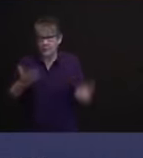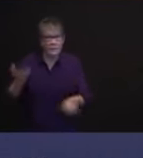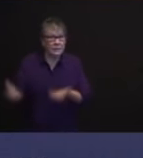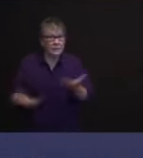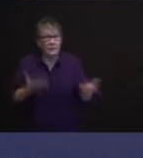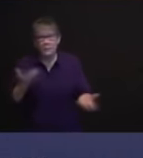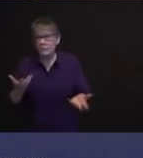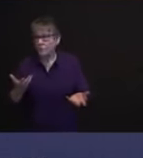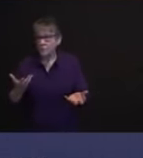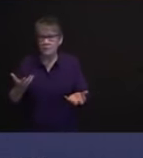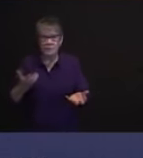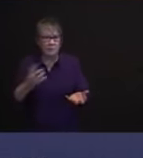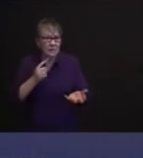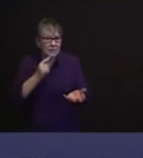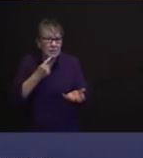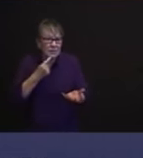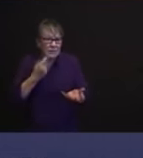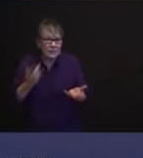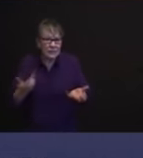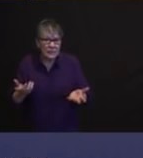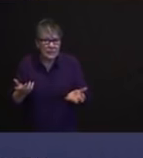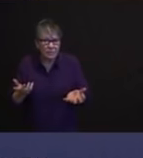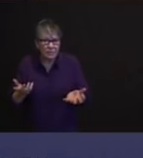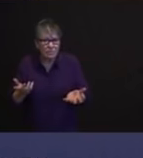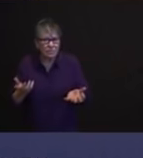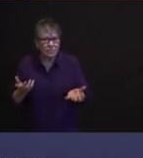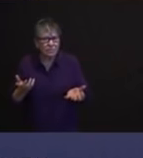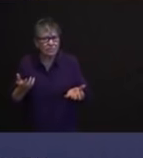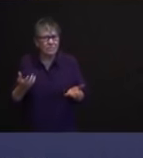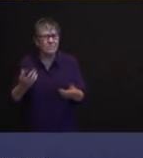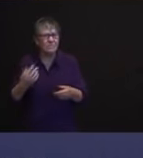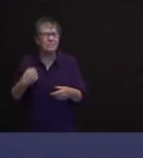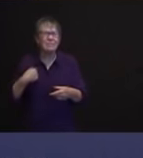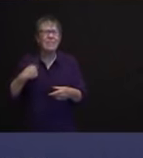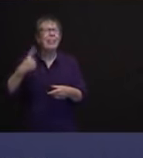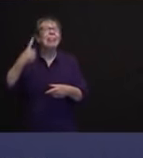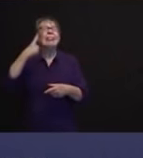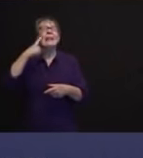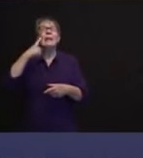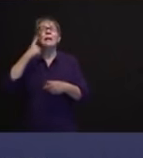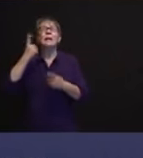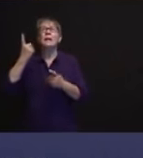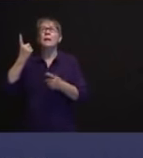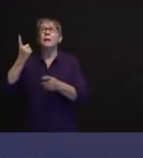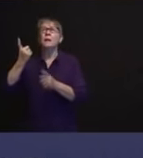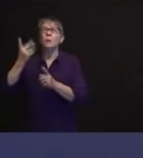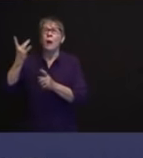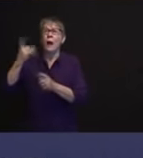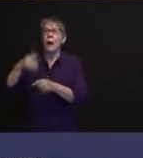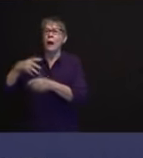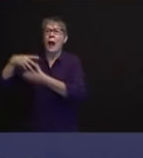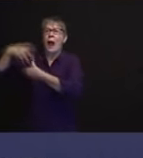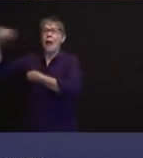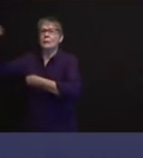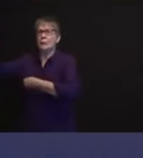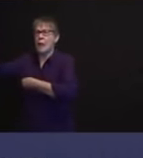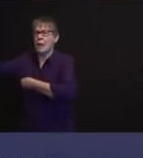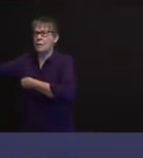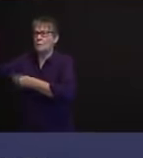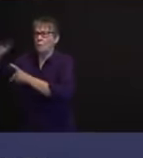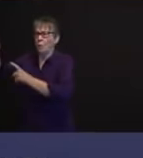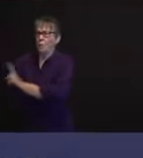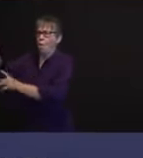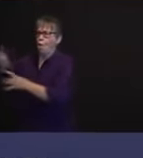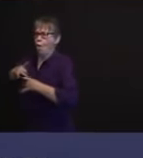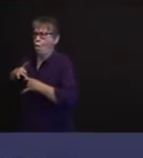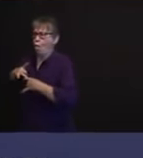on outside the building clearly impacts what may be going on inside the building. I worry more about transmission coming from